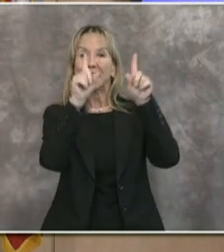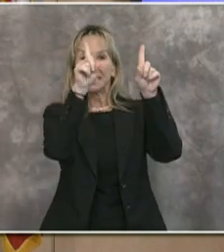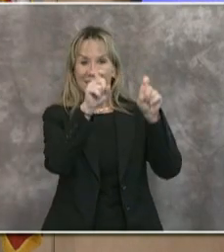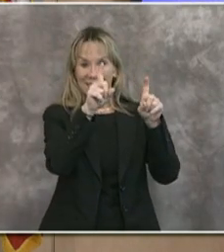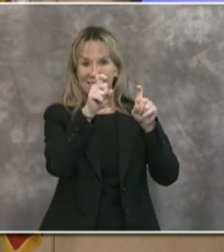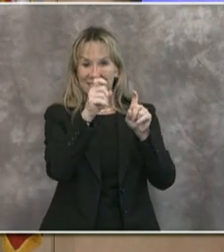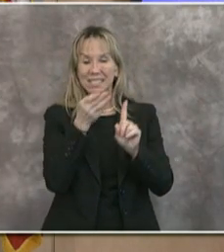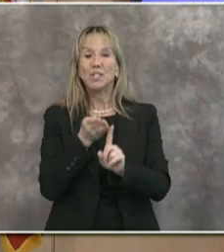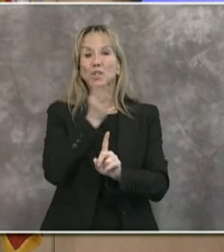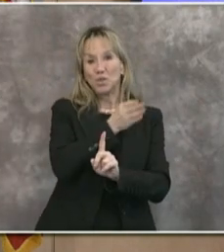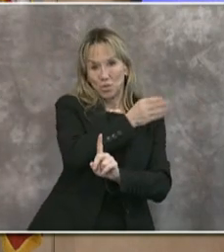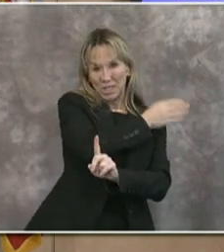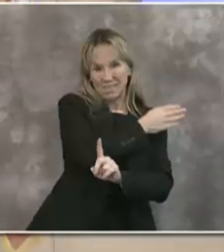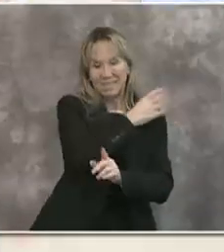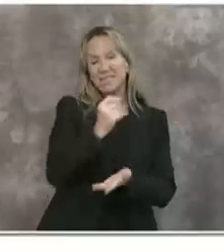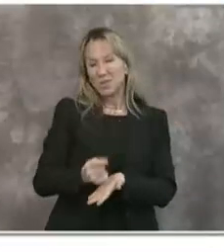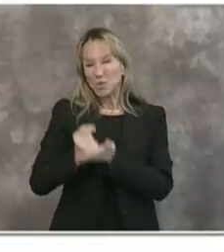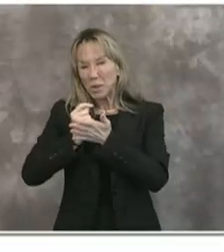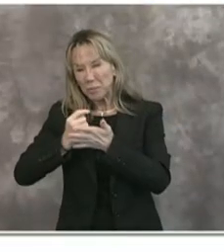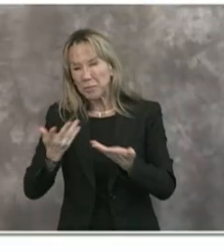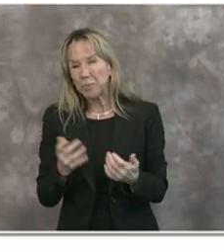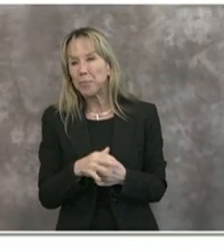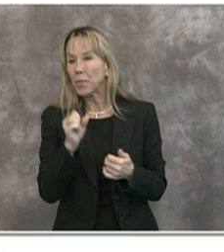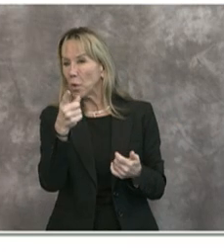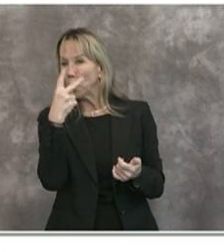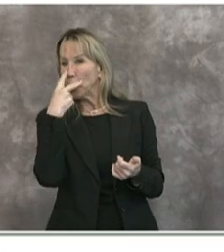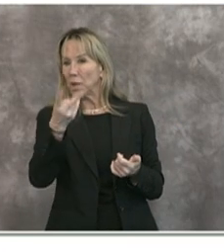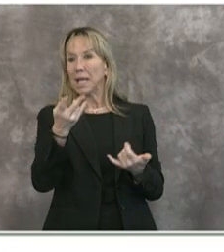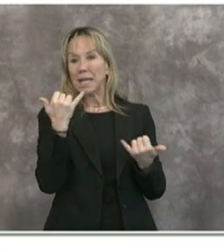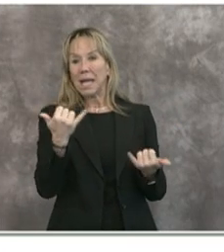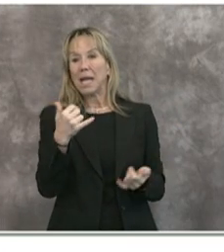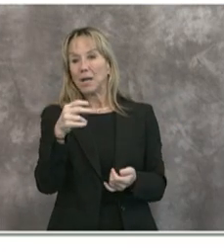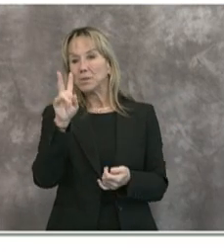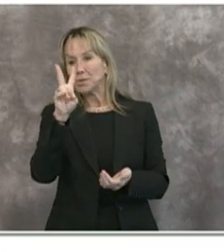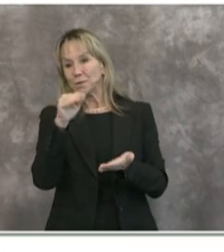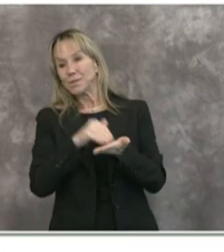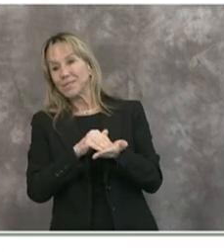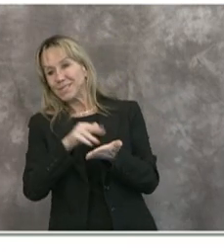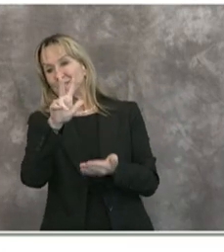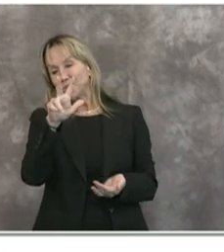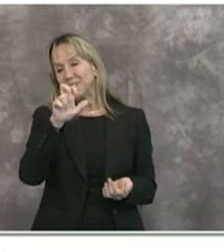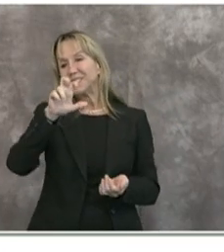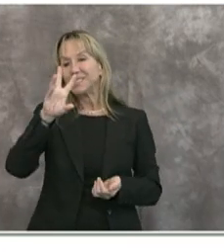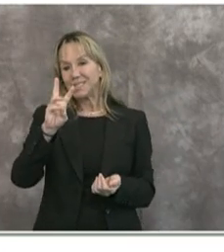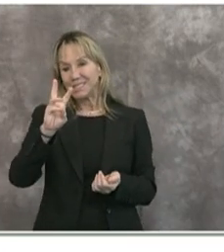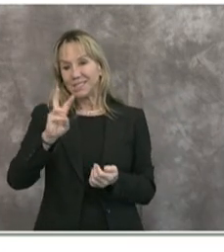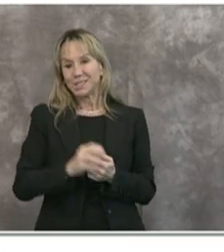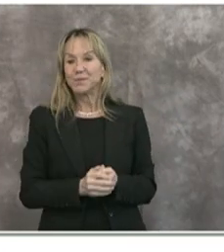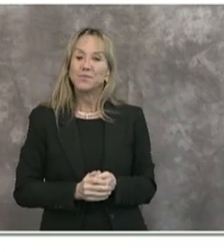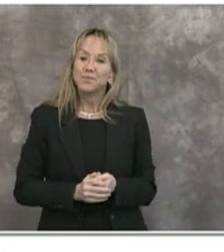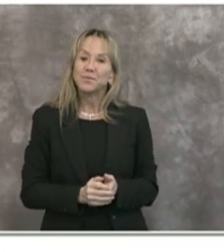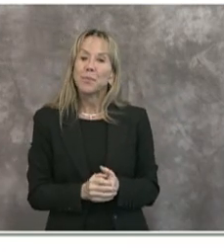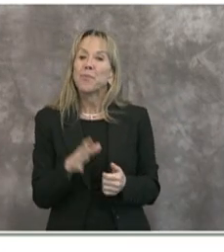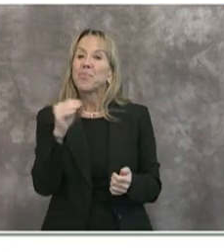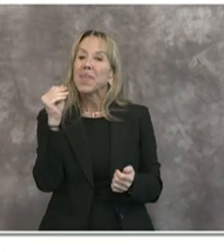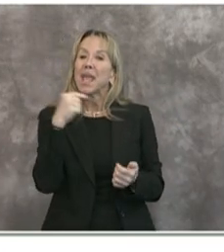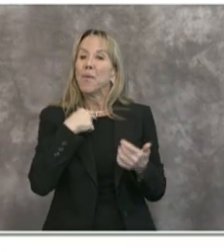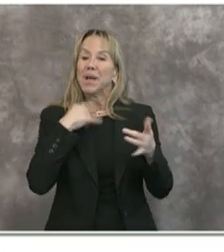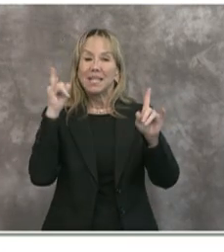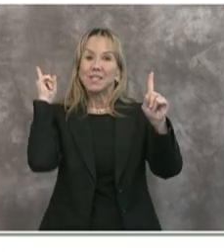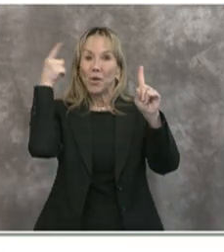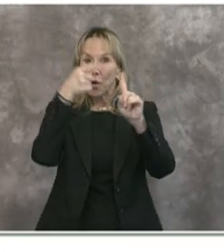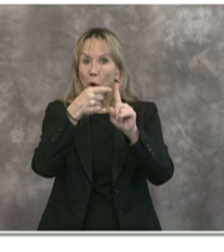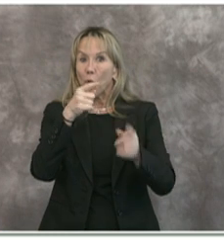tracing, and treatment. Here you can see that today we're reporting 2,306 tests reported. Again, we have a goal that we've set